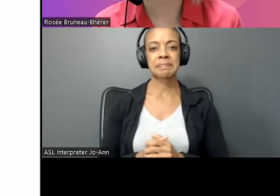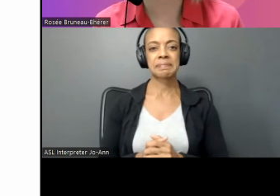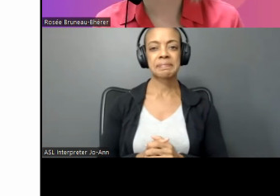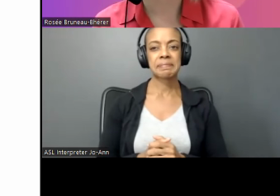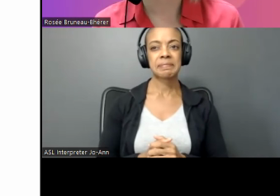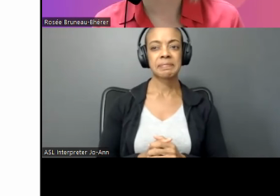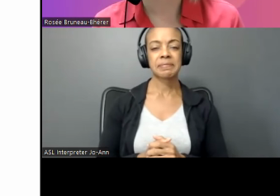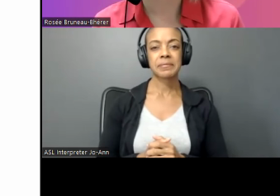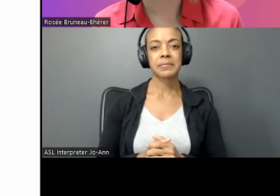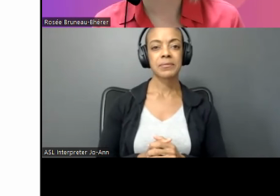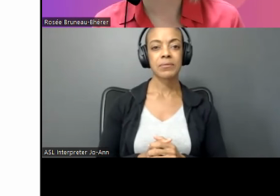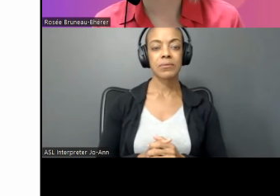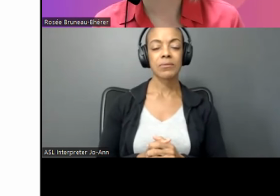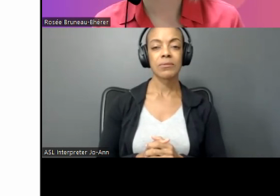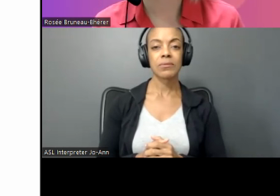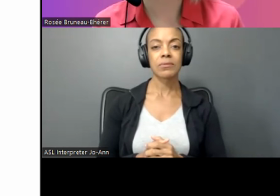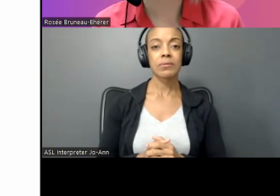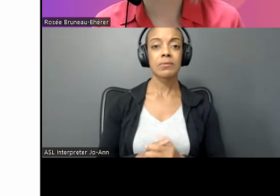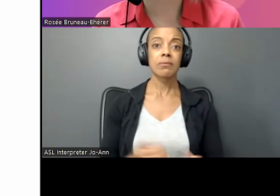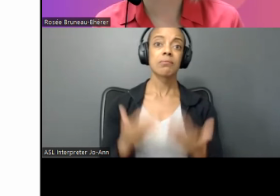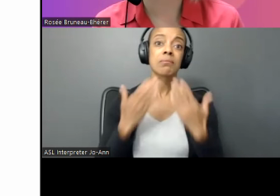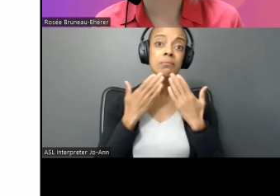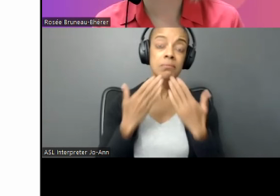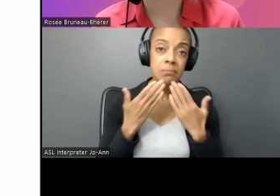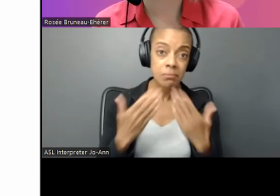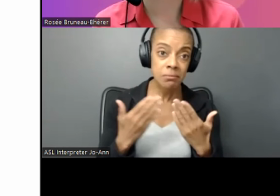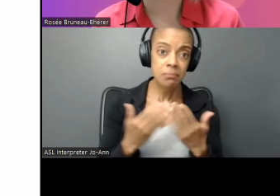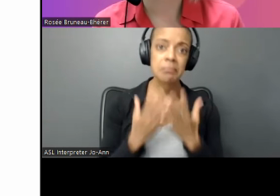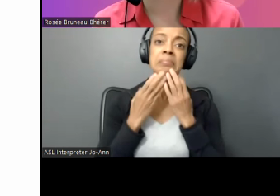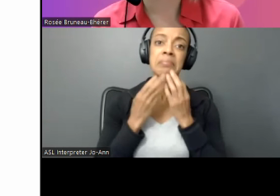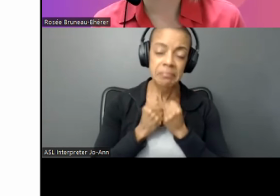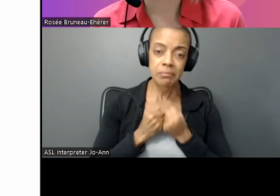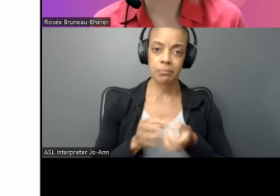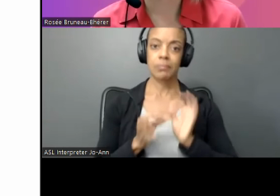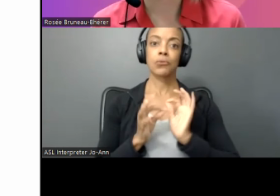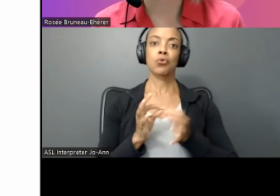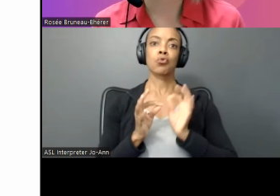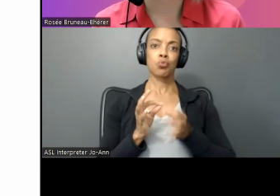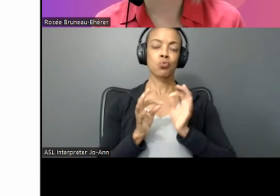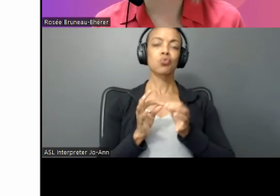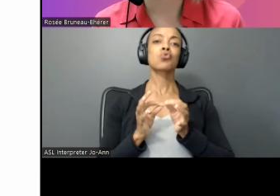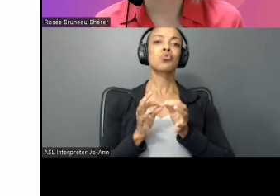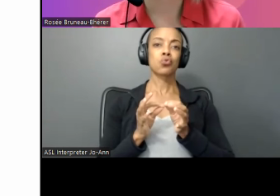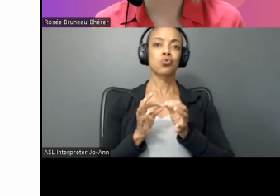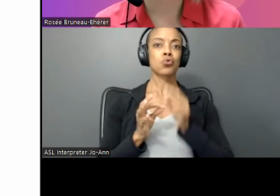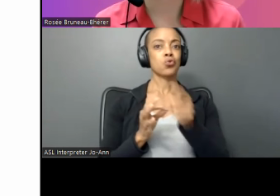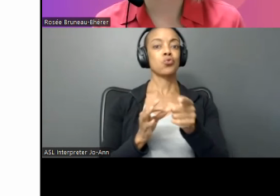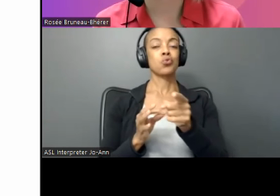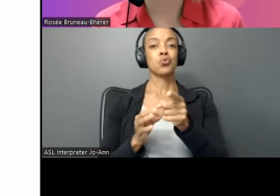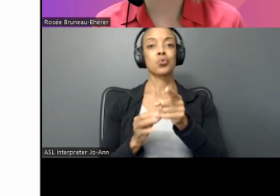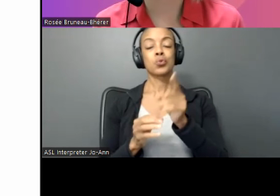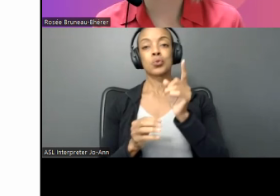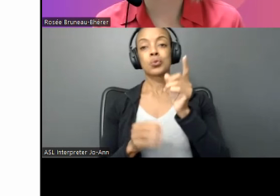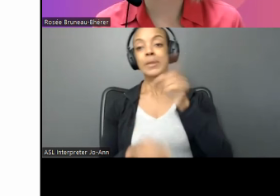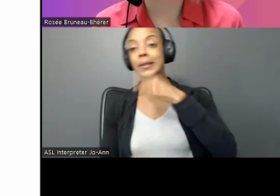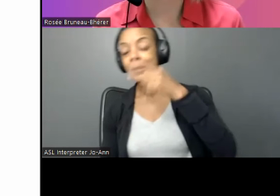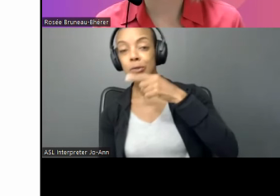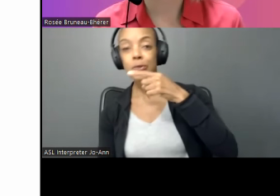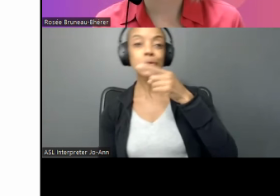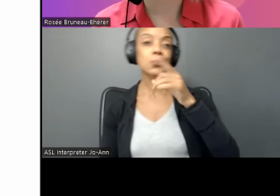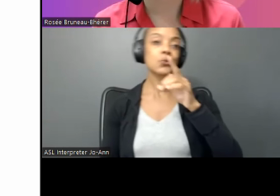We're very thankful for the interpretation that you are hearing or seeing, so that